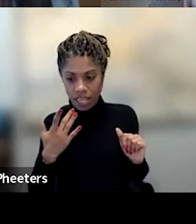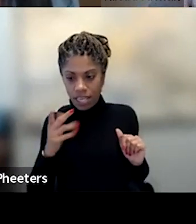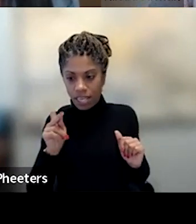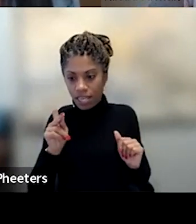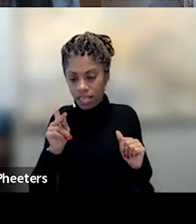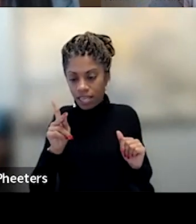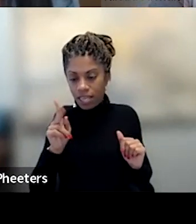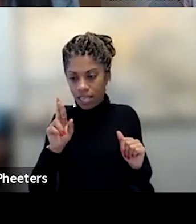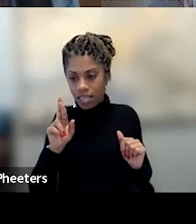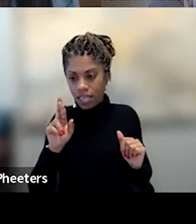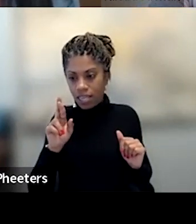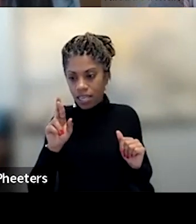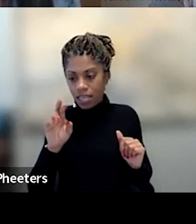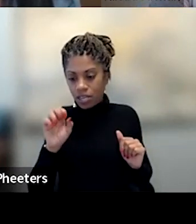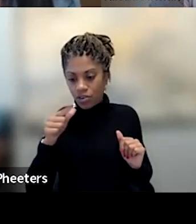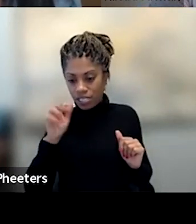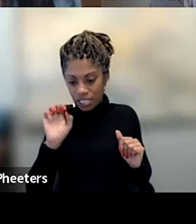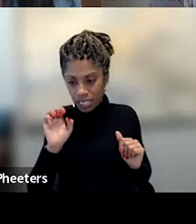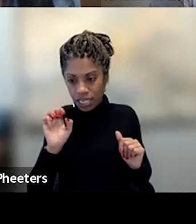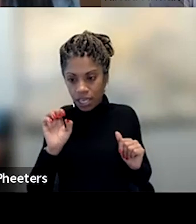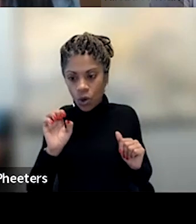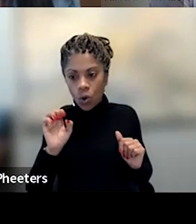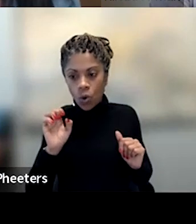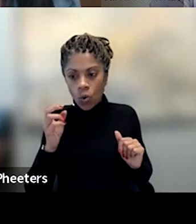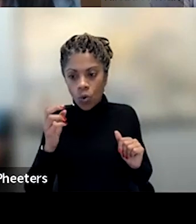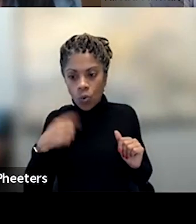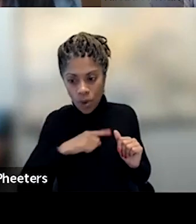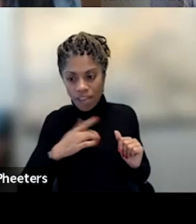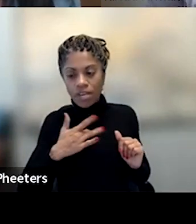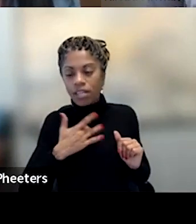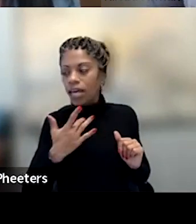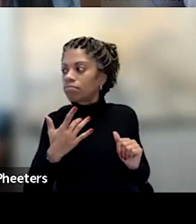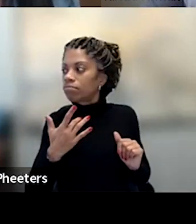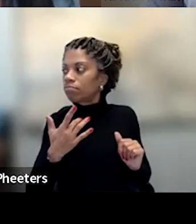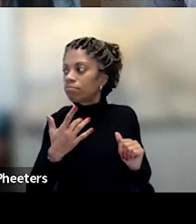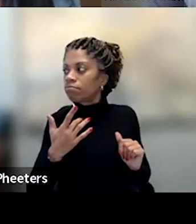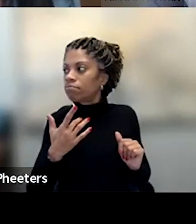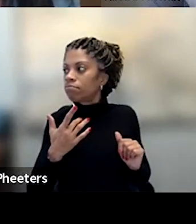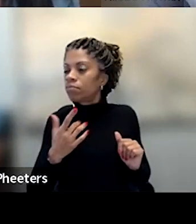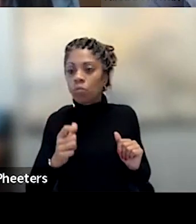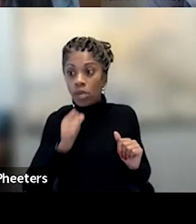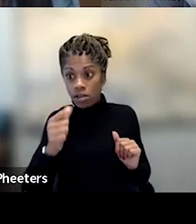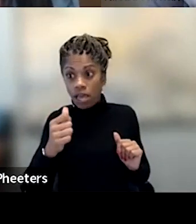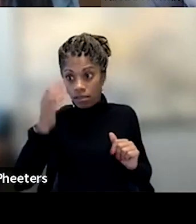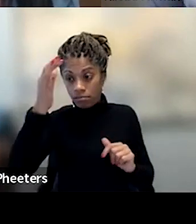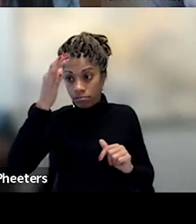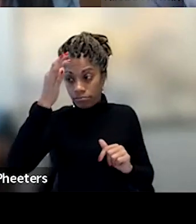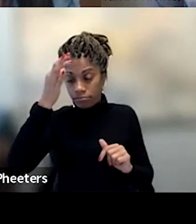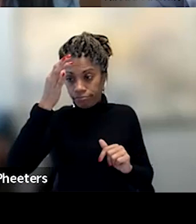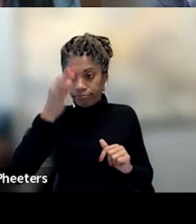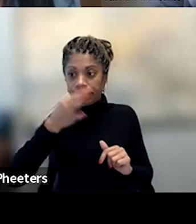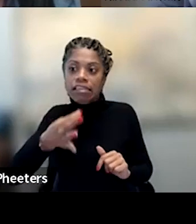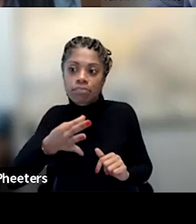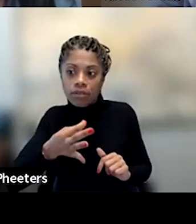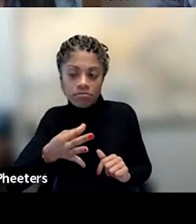right? Our grantees and our partners who are on the ground doing the work, they are the experts. And a part of our responsibility is